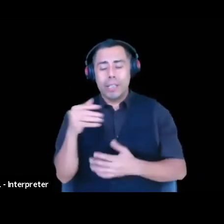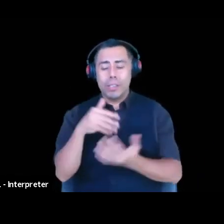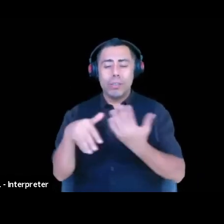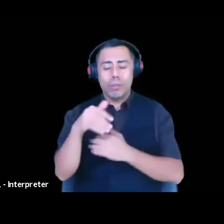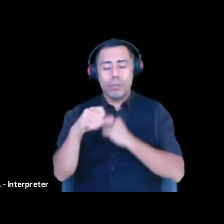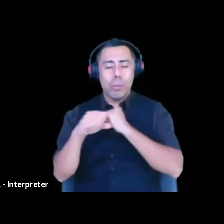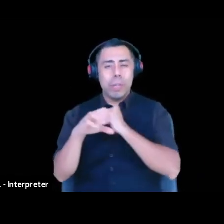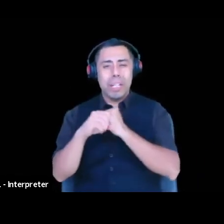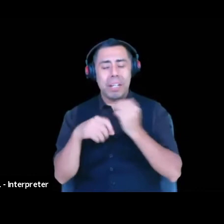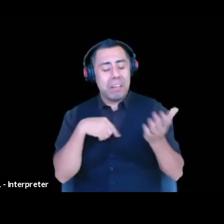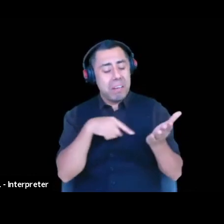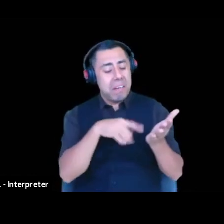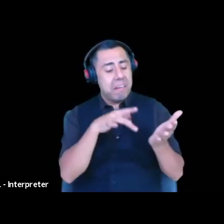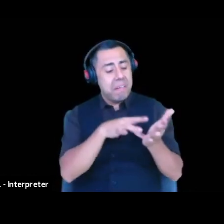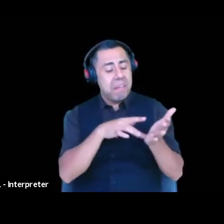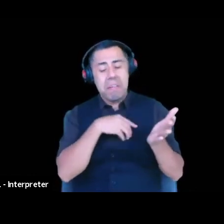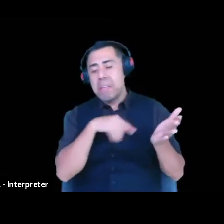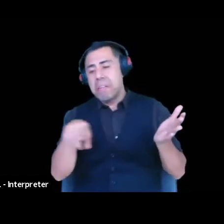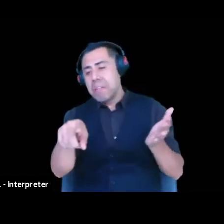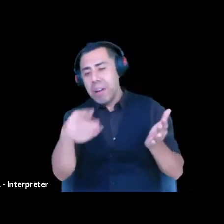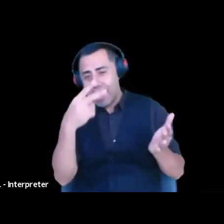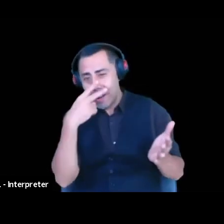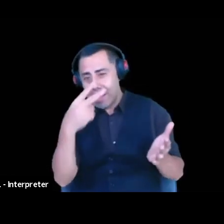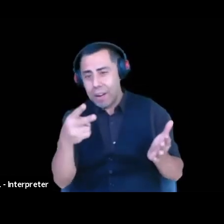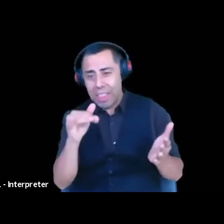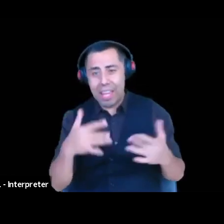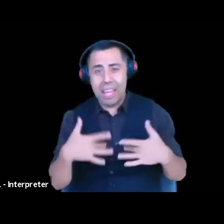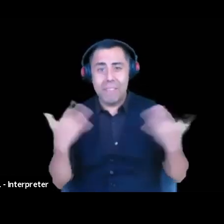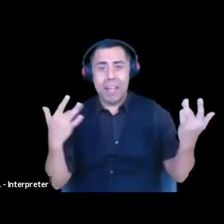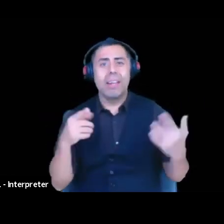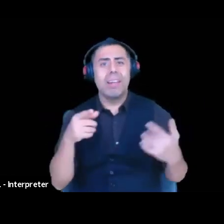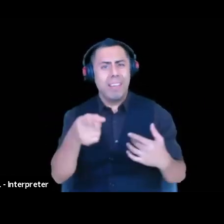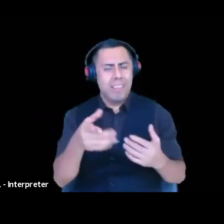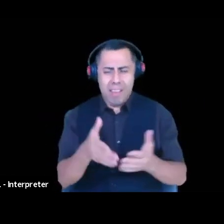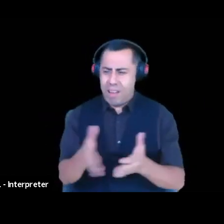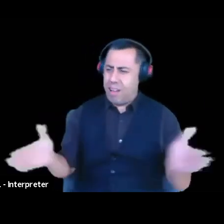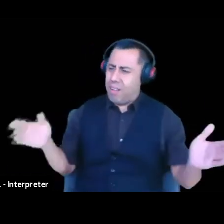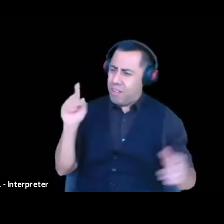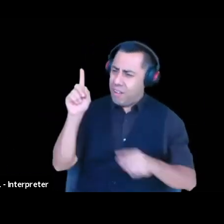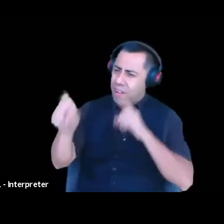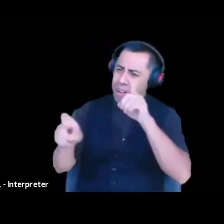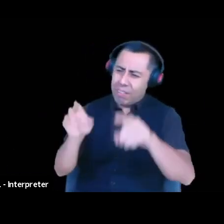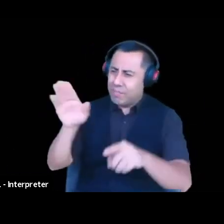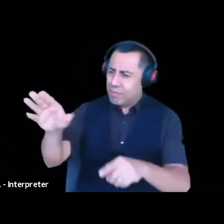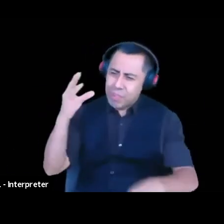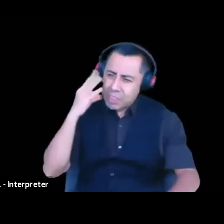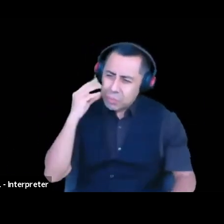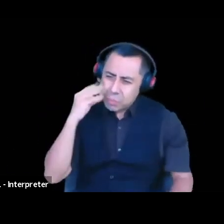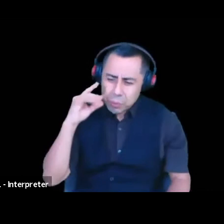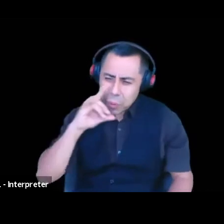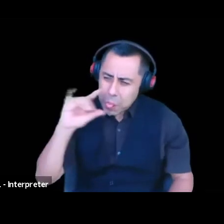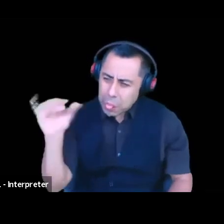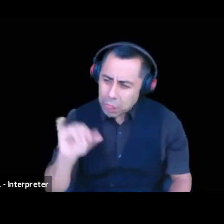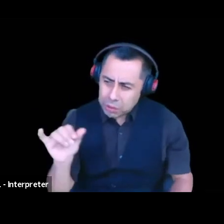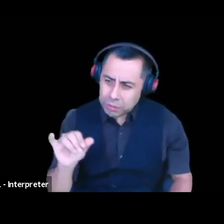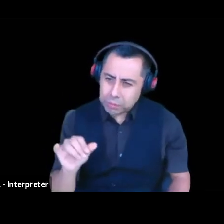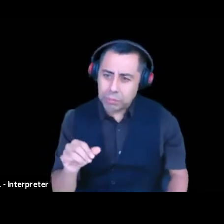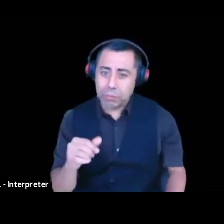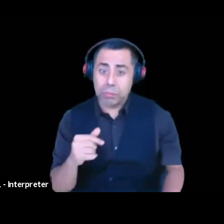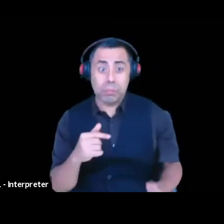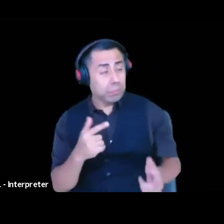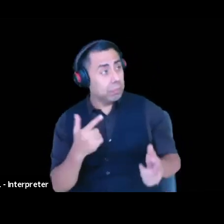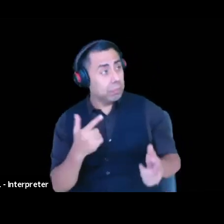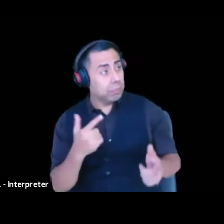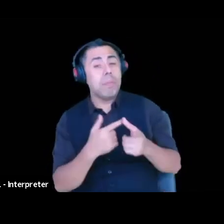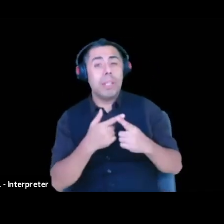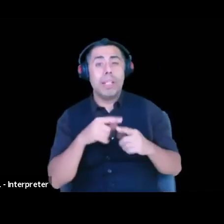event, and they're asking about what are your experiences. And then all of a sudden it was, you know, open casting call. And